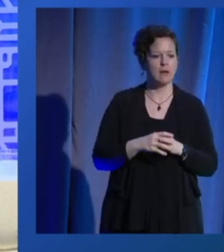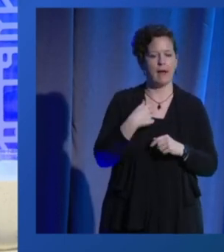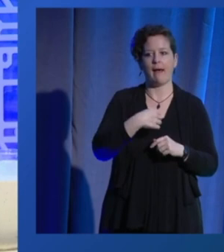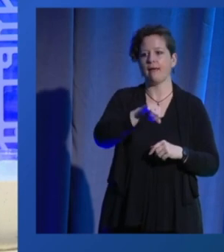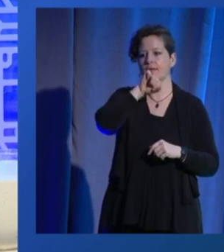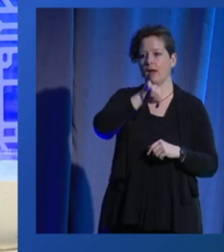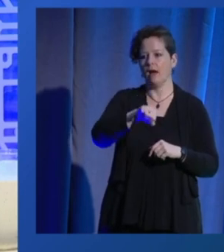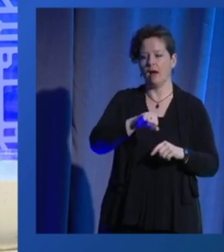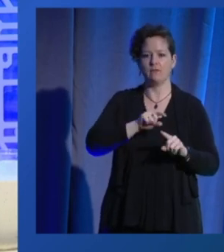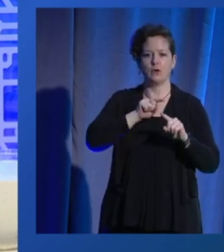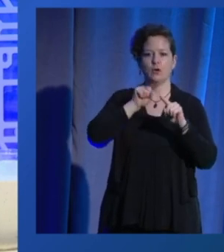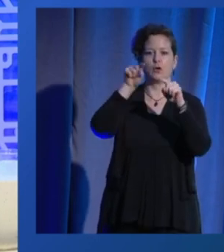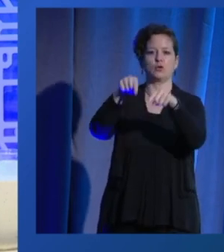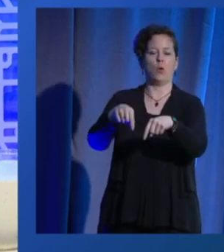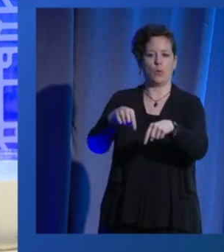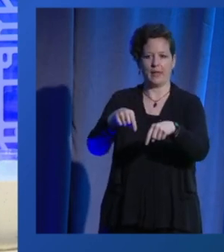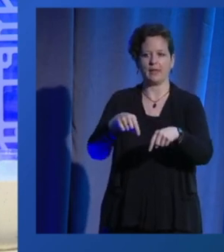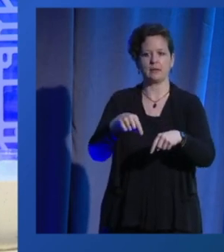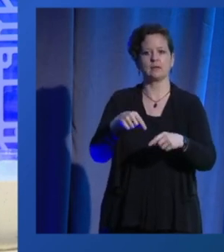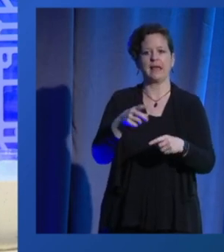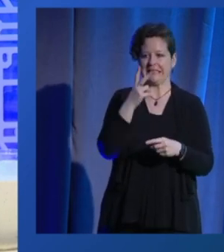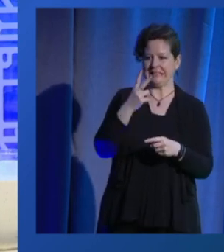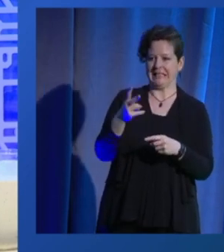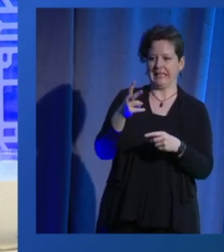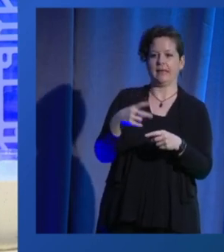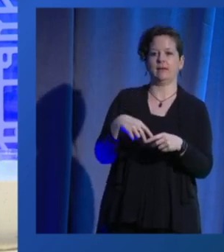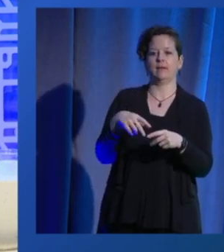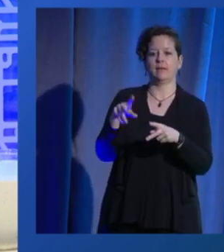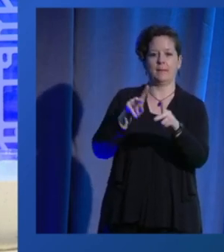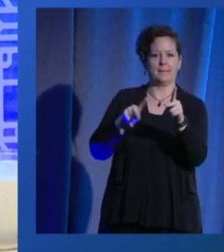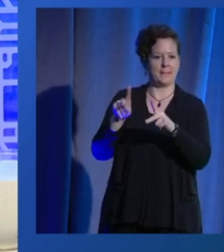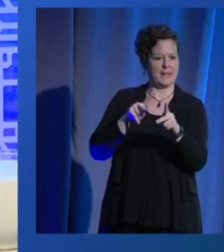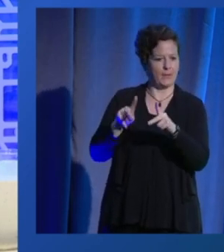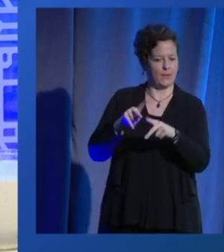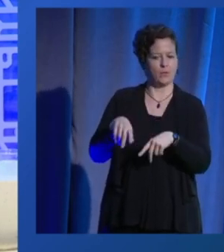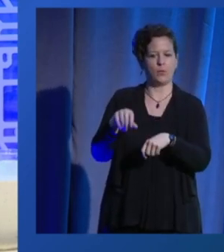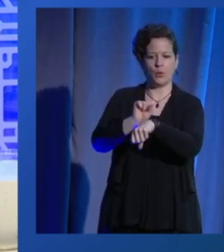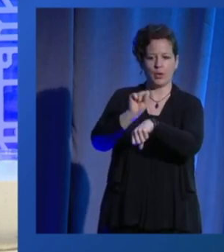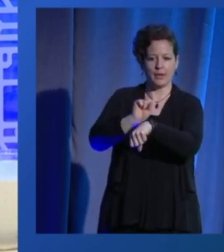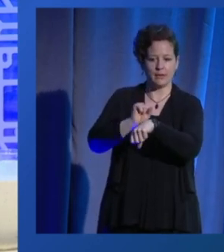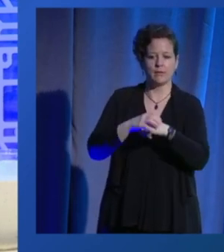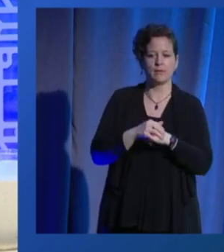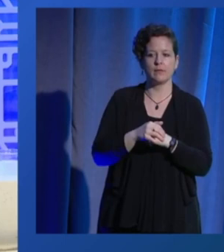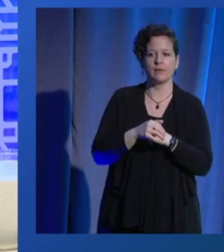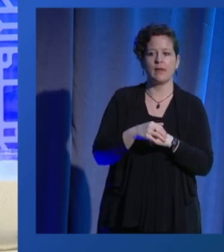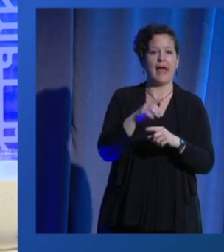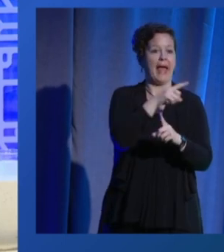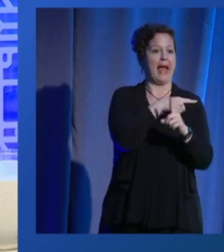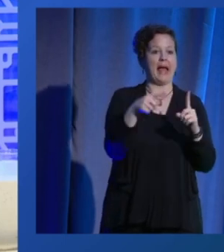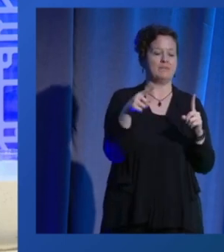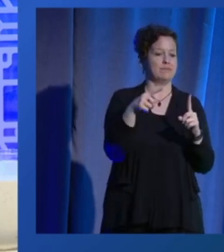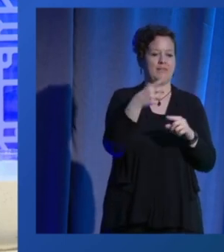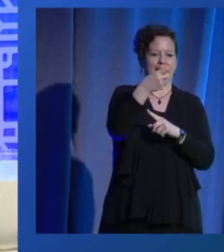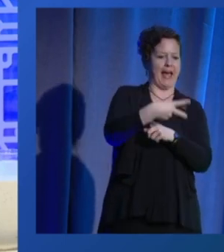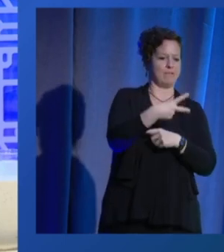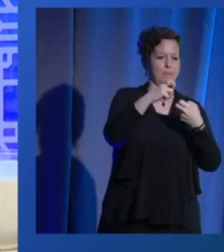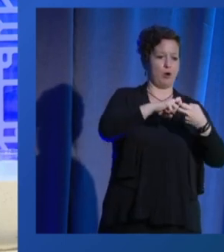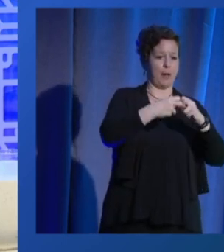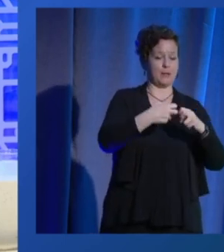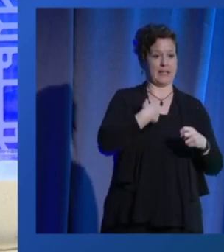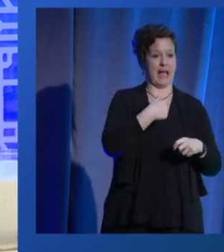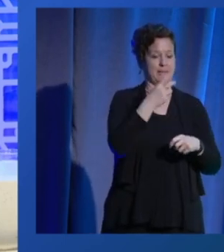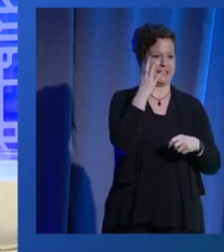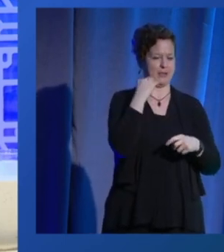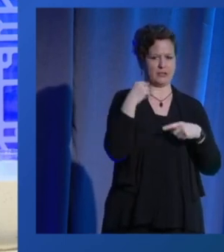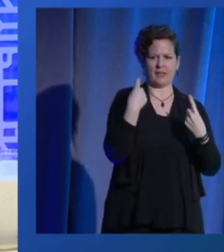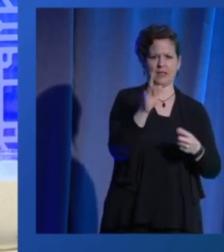with those Engineers every day and and and having them tackle problems which I have been struggling with with a 25y year career and having them solve it in about 15